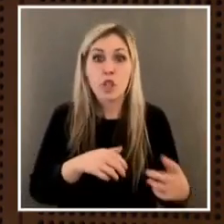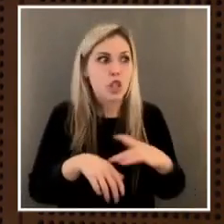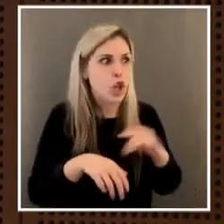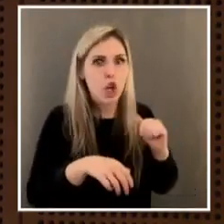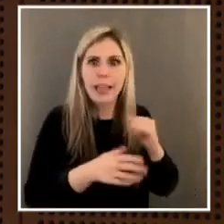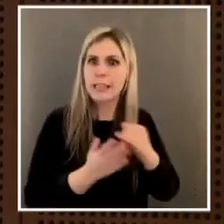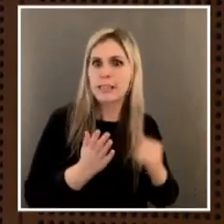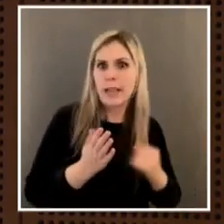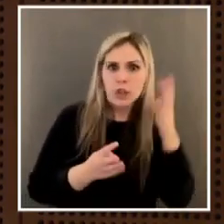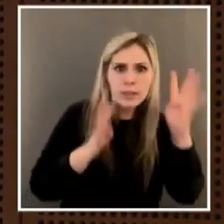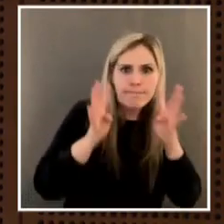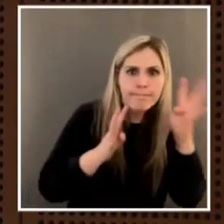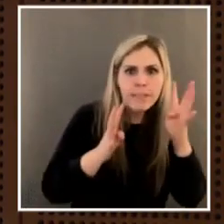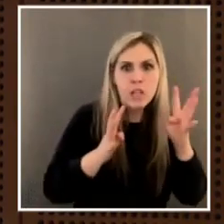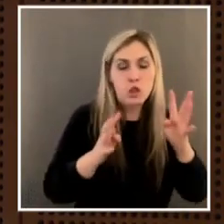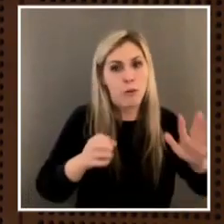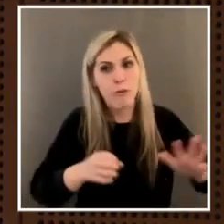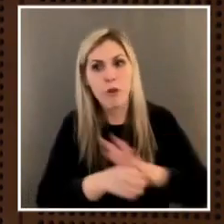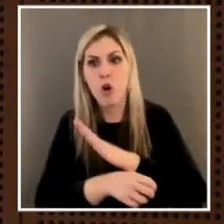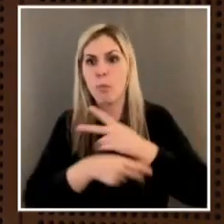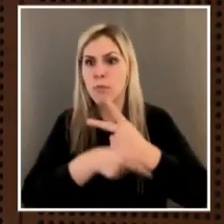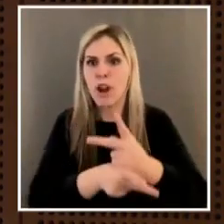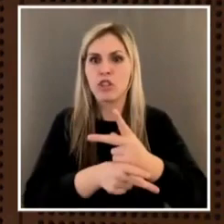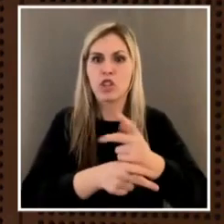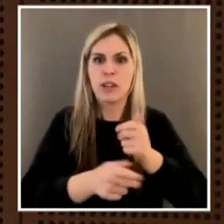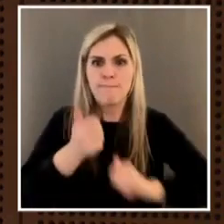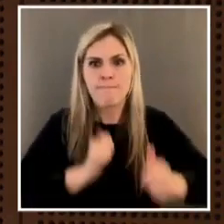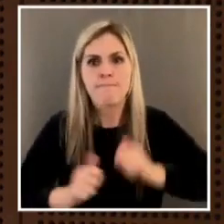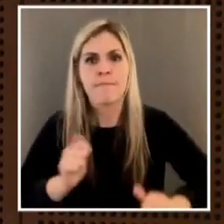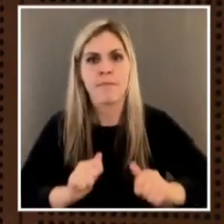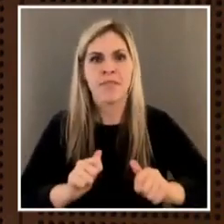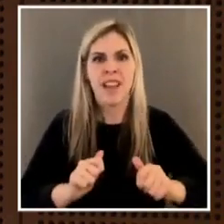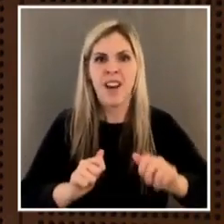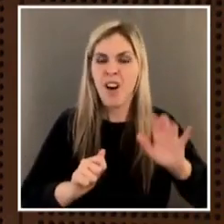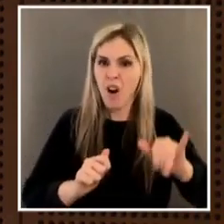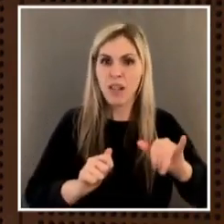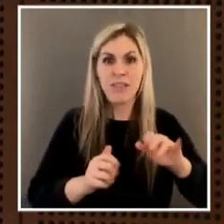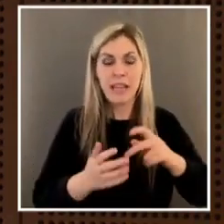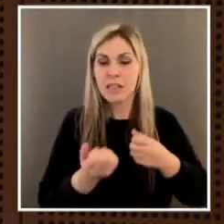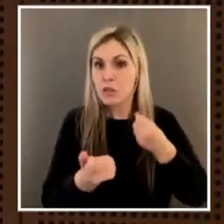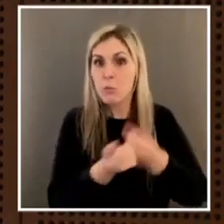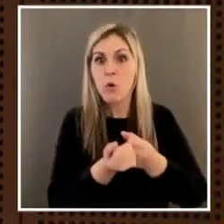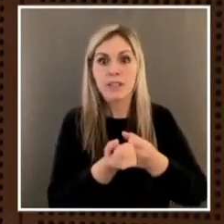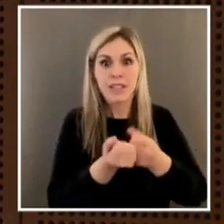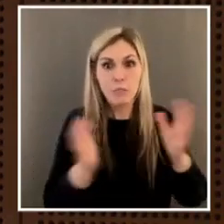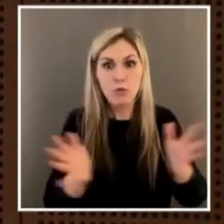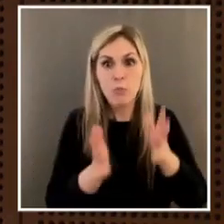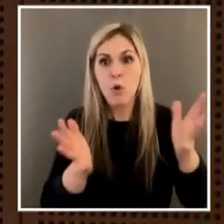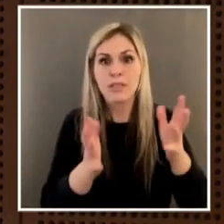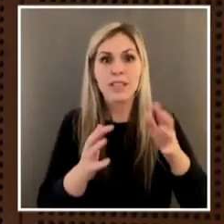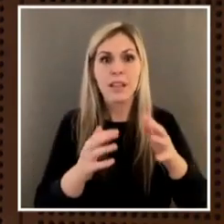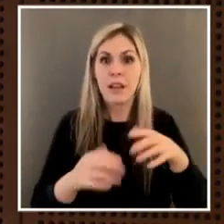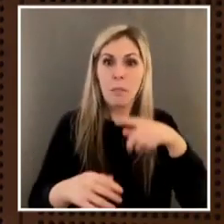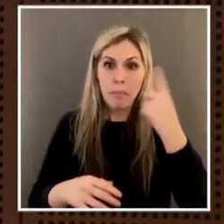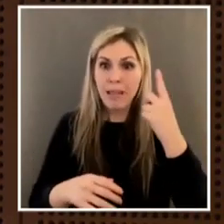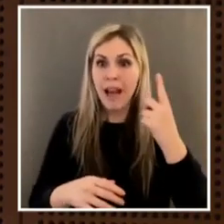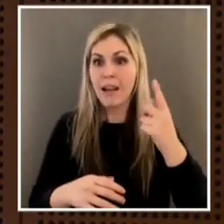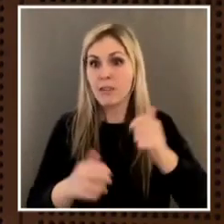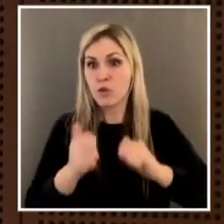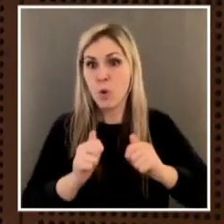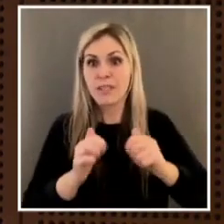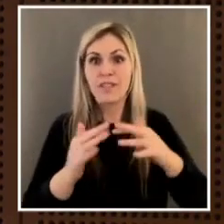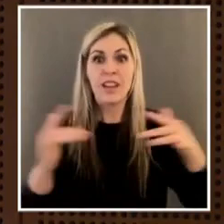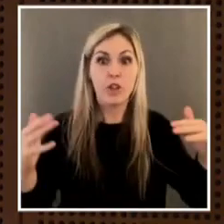realized productions, the Hansberry Project promotes and supports Black theater artists of diverse interests and